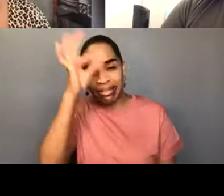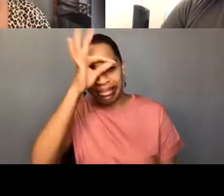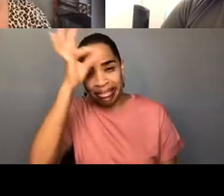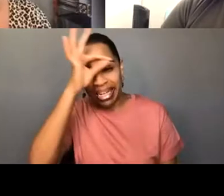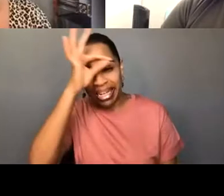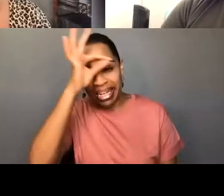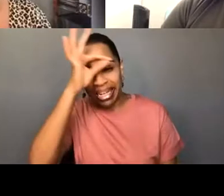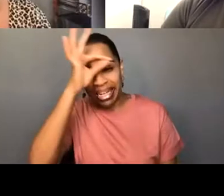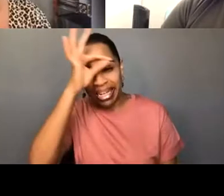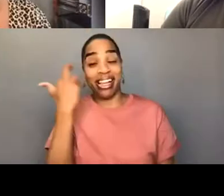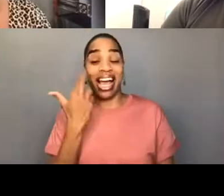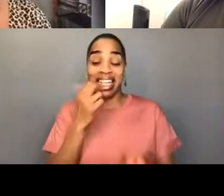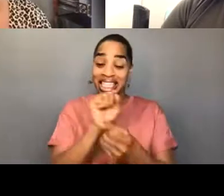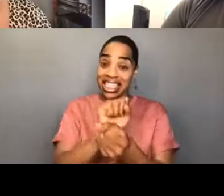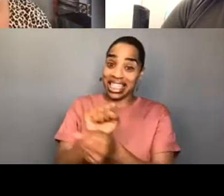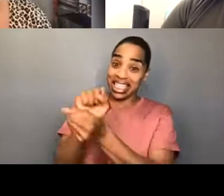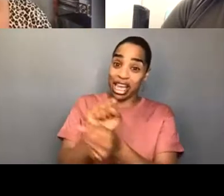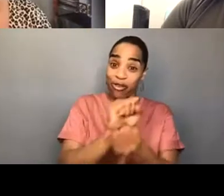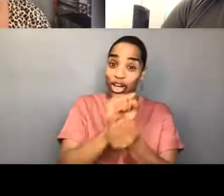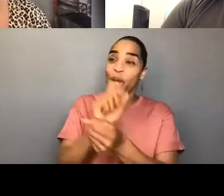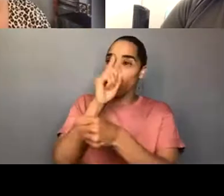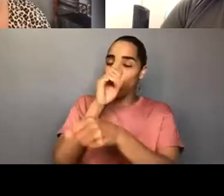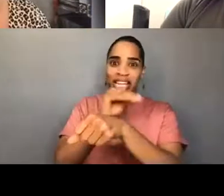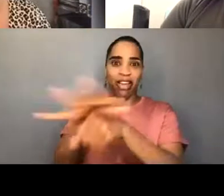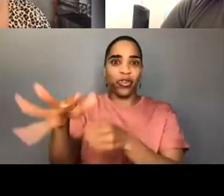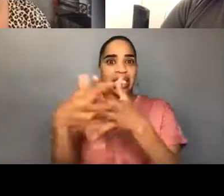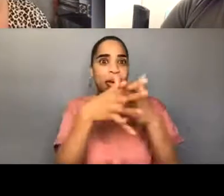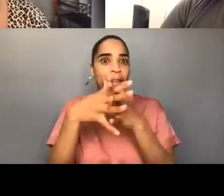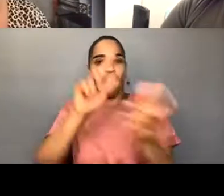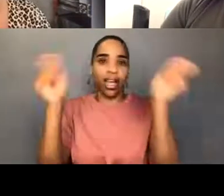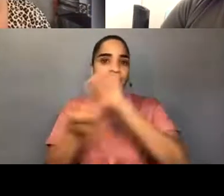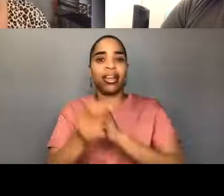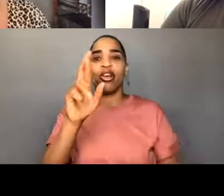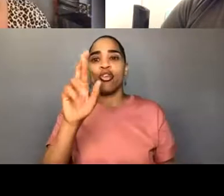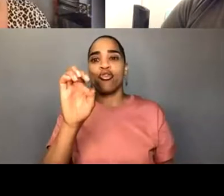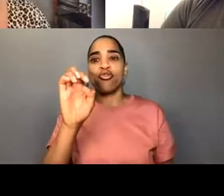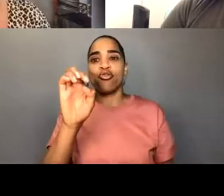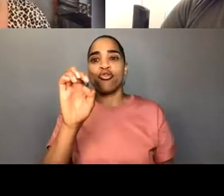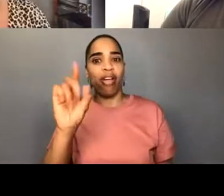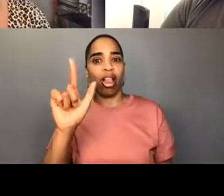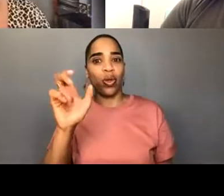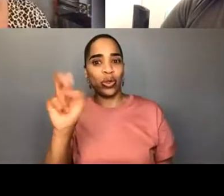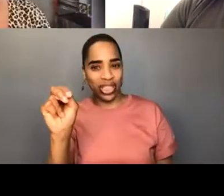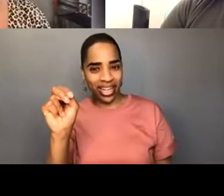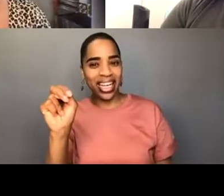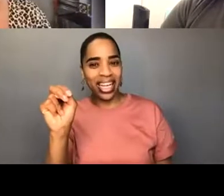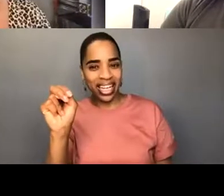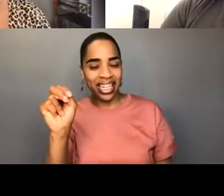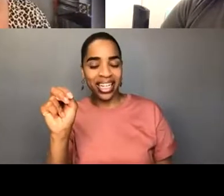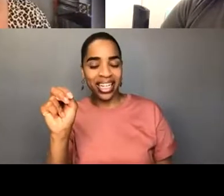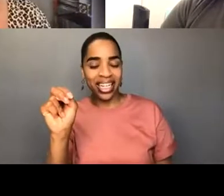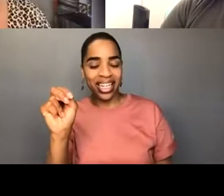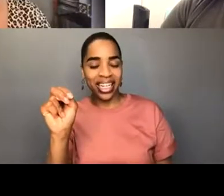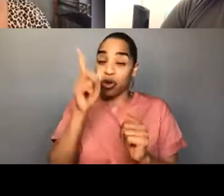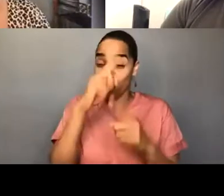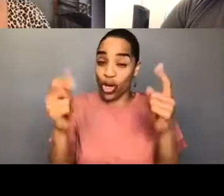slavery actually played in the American Revolution. And of course, that's been the most controversial claim in my essay, but it's